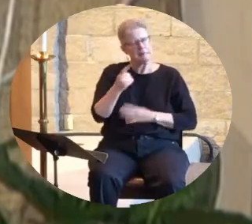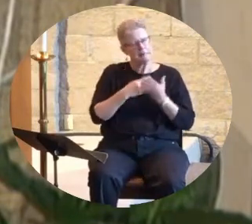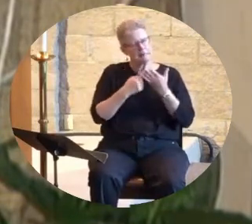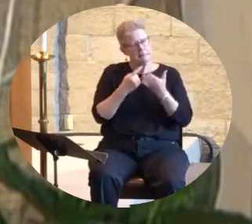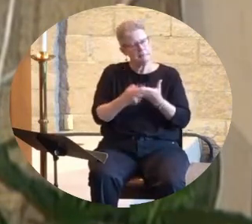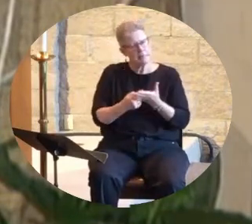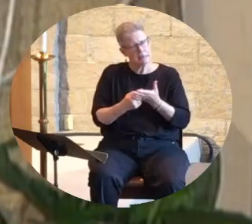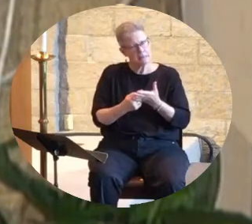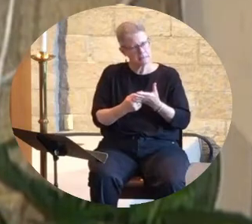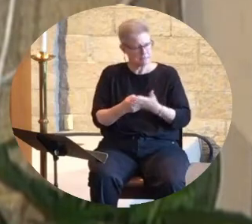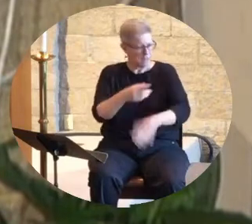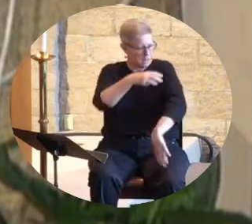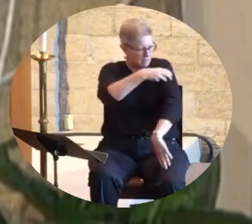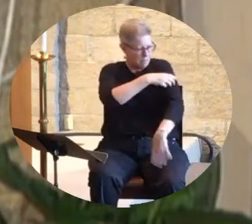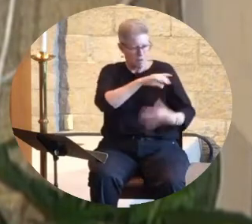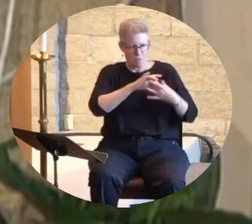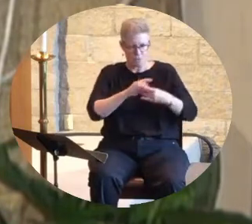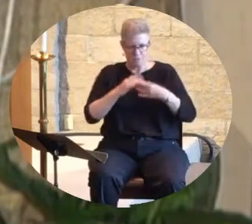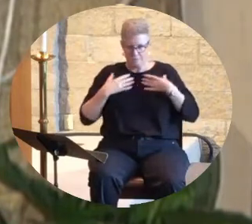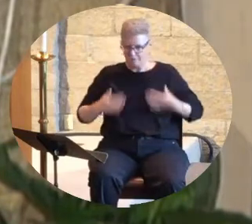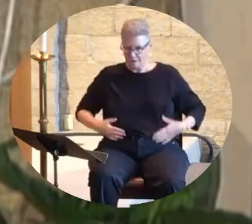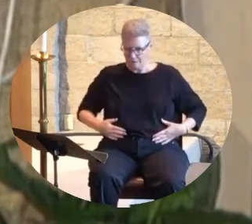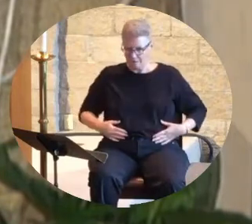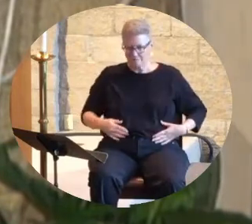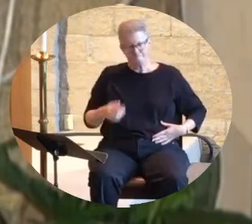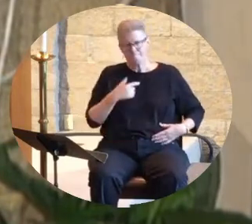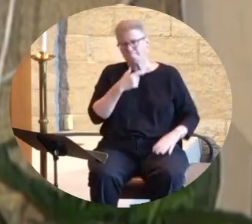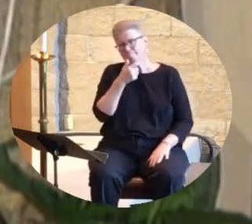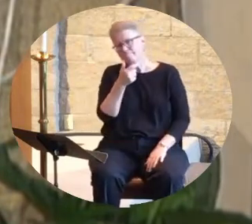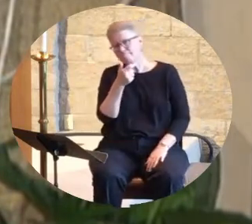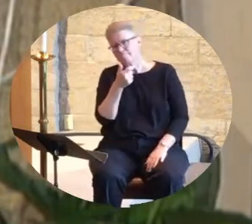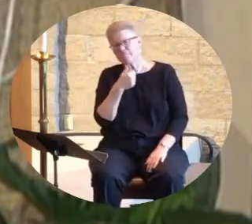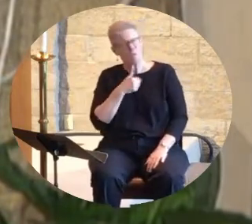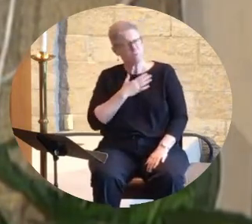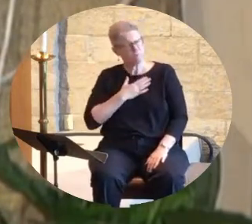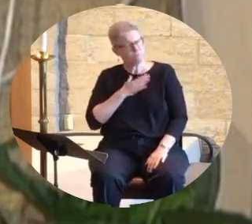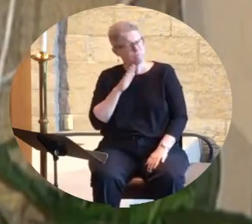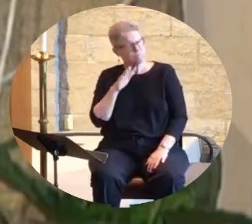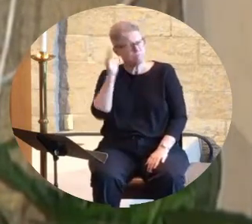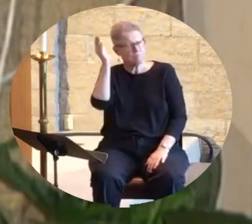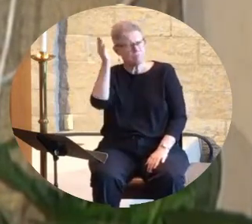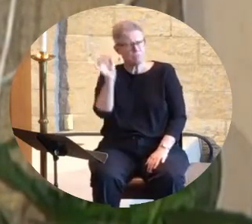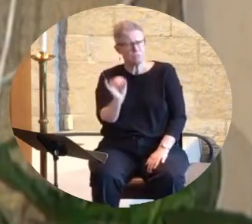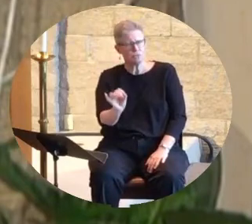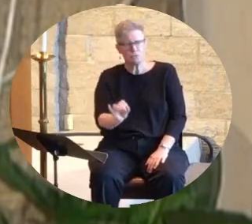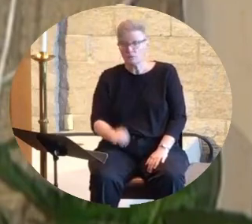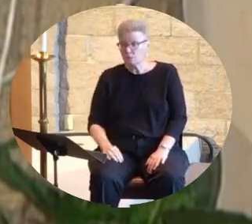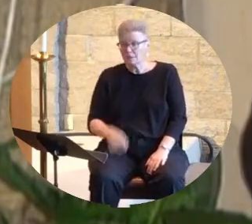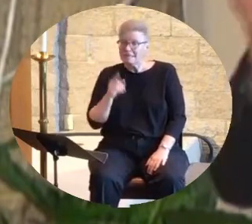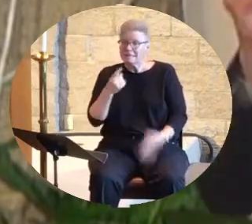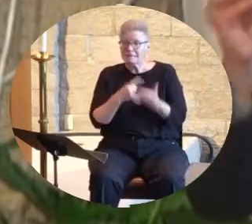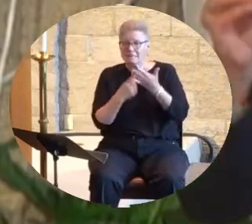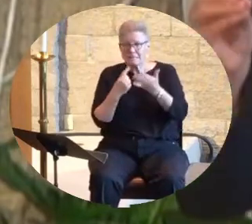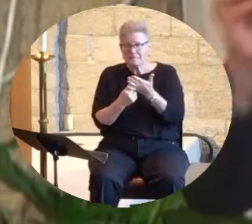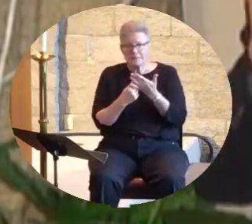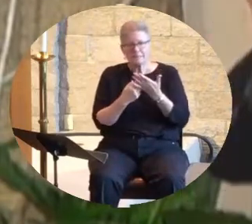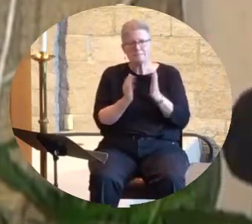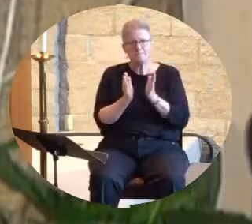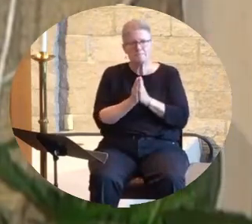And I so appreciated his talk as well. He talked about the importance of